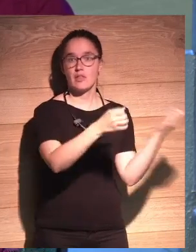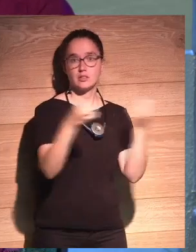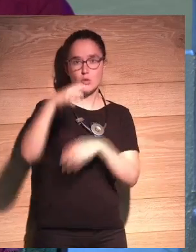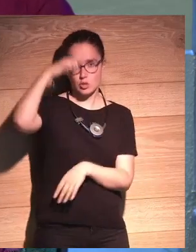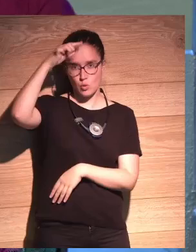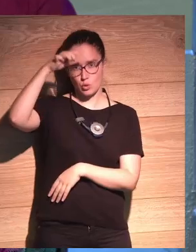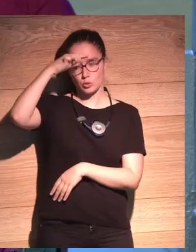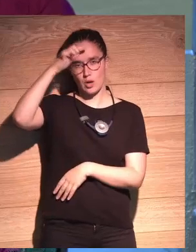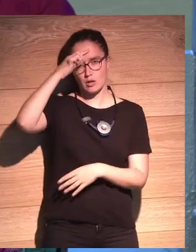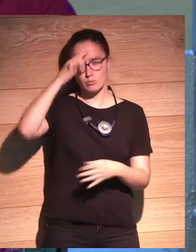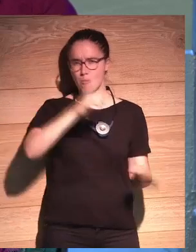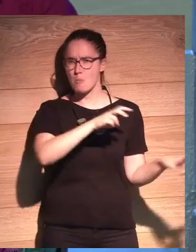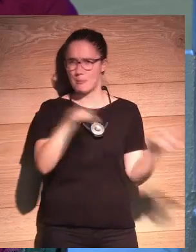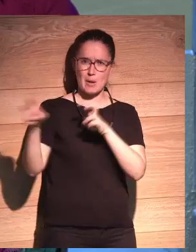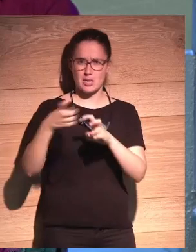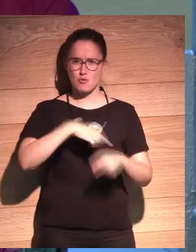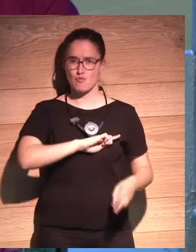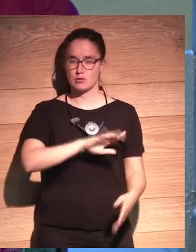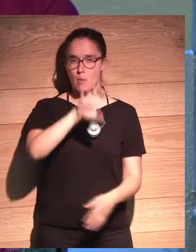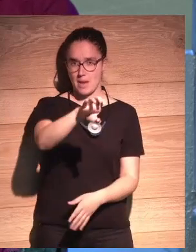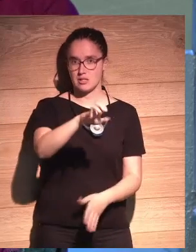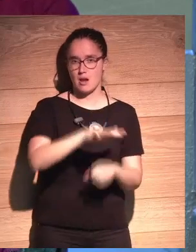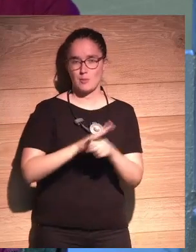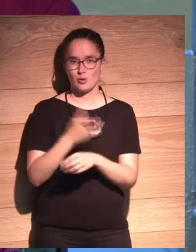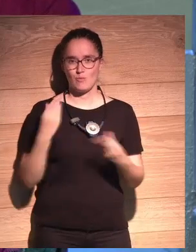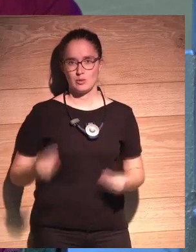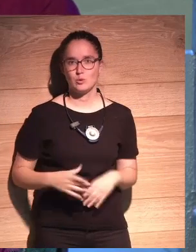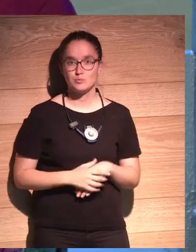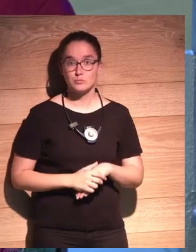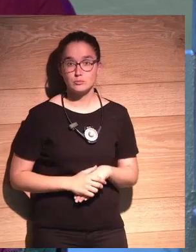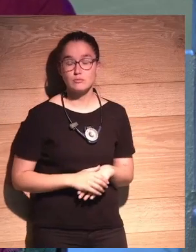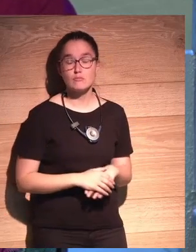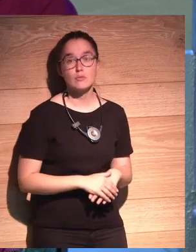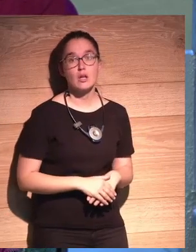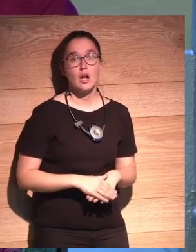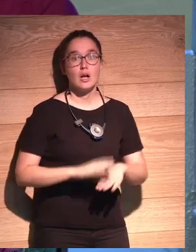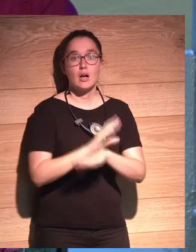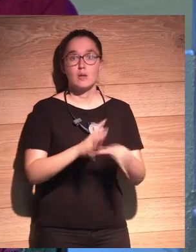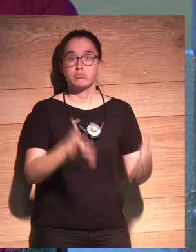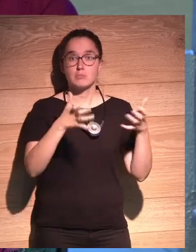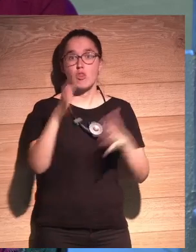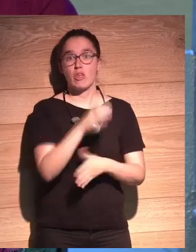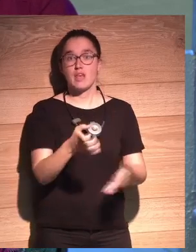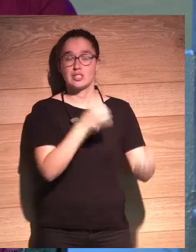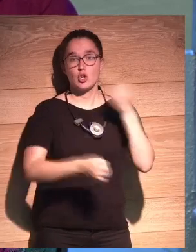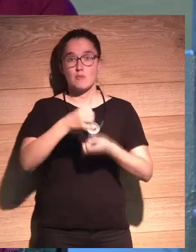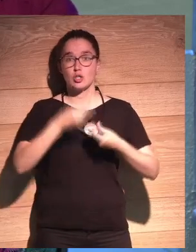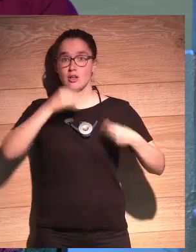integration of people at risk of social exclusion. She has a degree